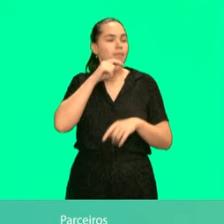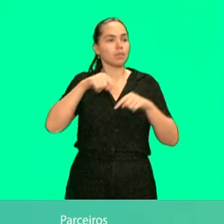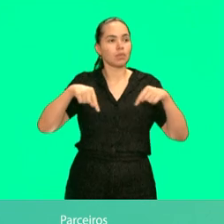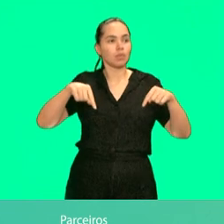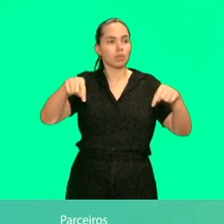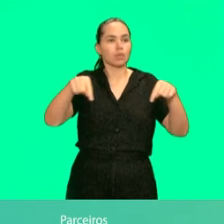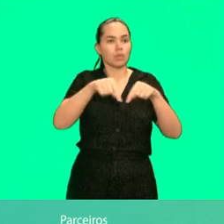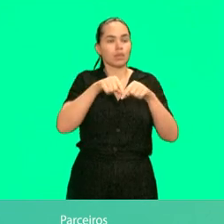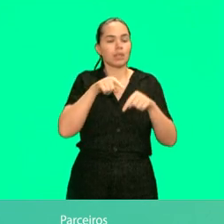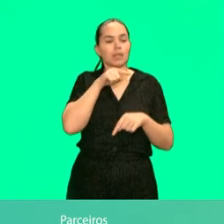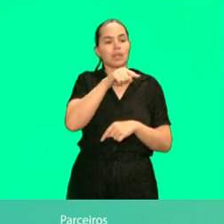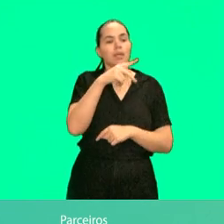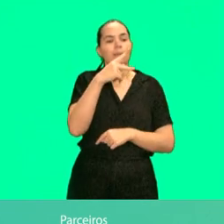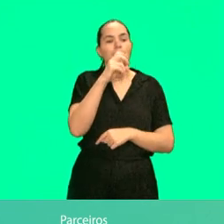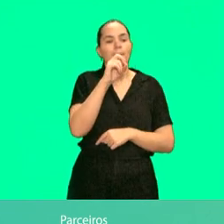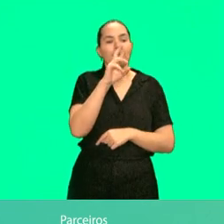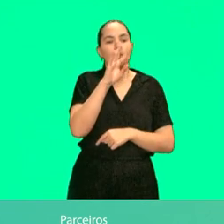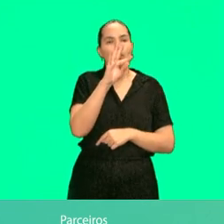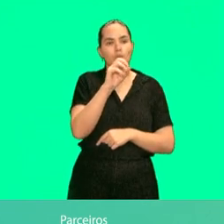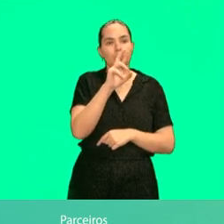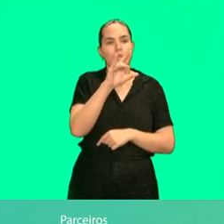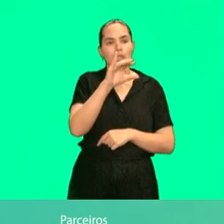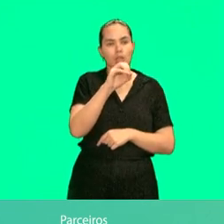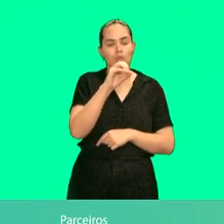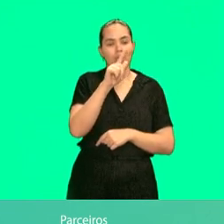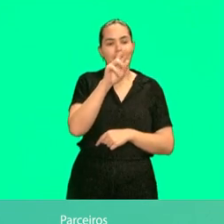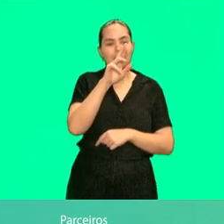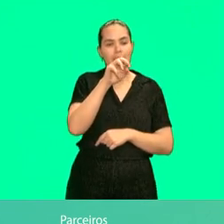Rio Grande Port partnership, and